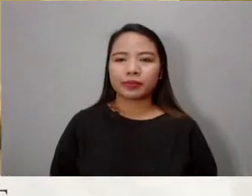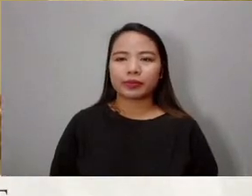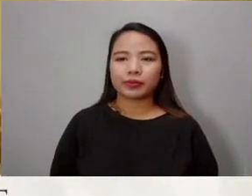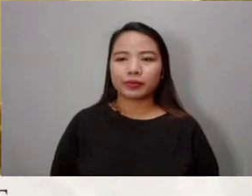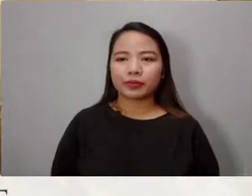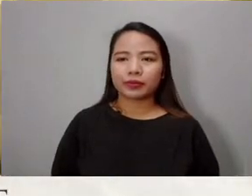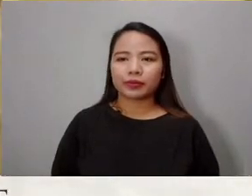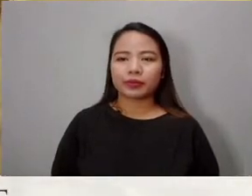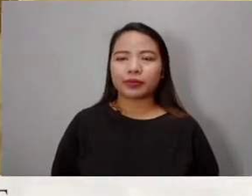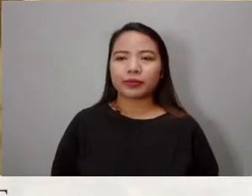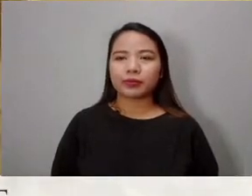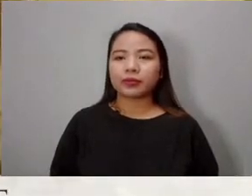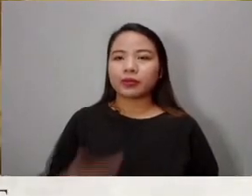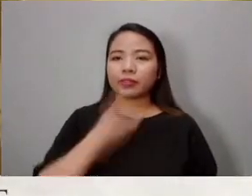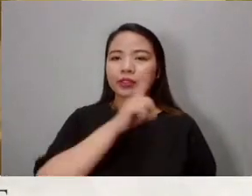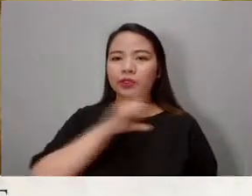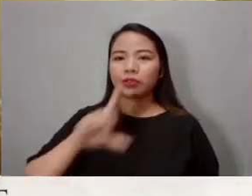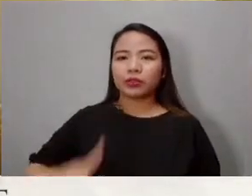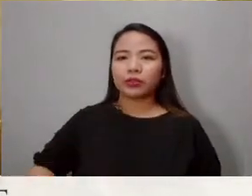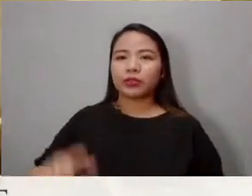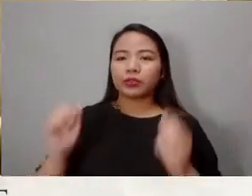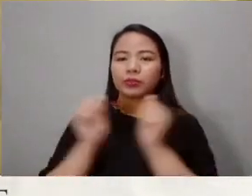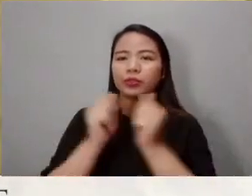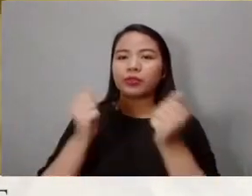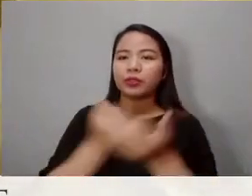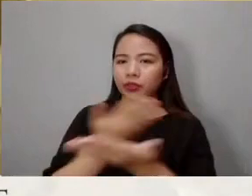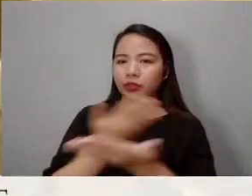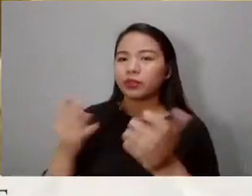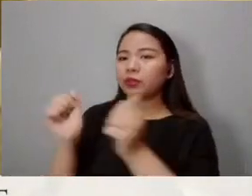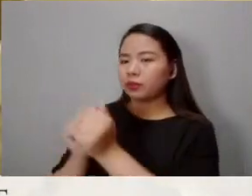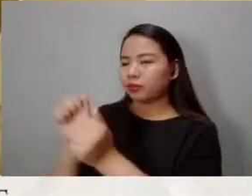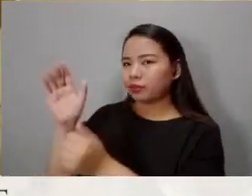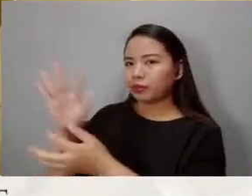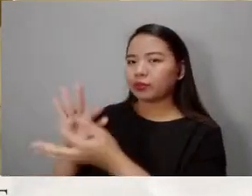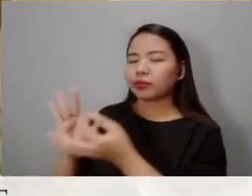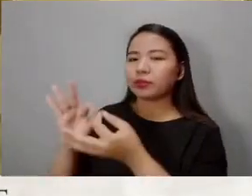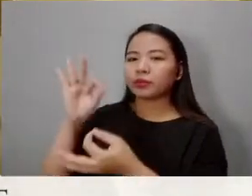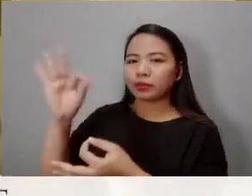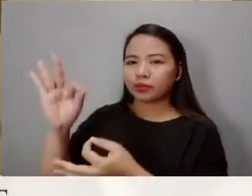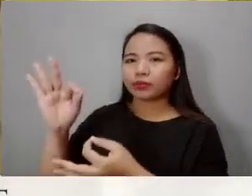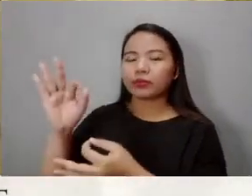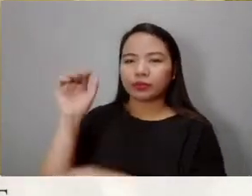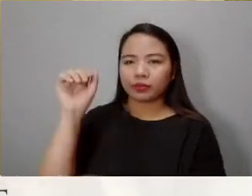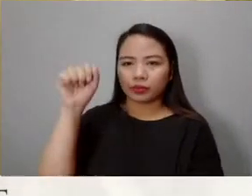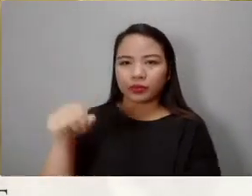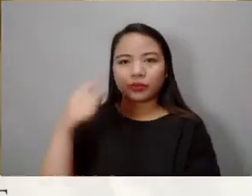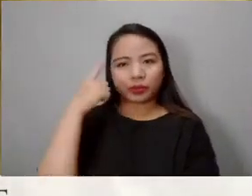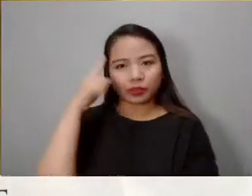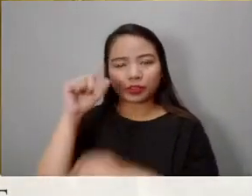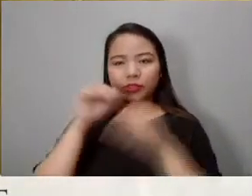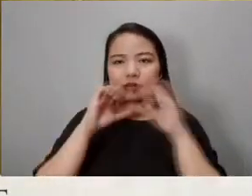The Lord be with you. And with your spirit. Please bow for the blessing.